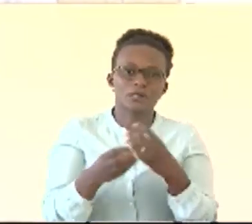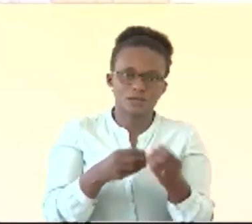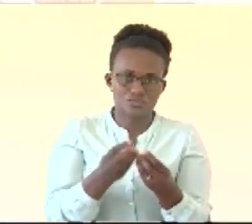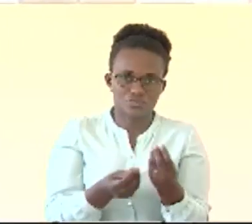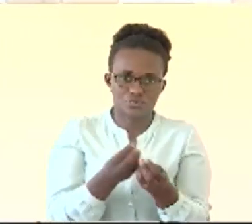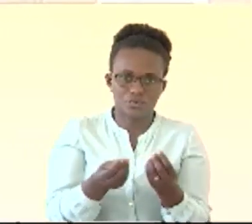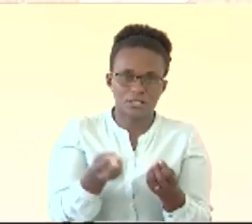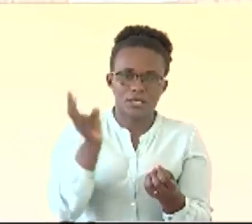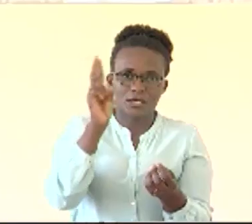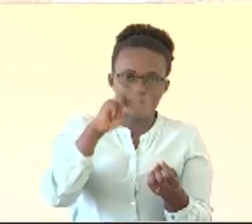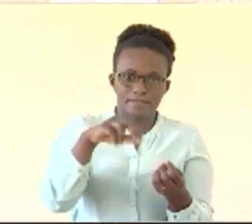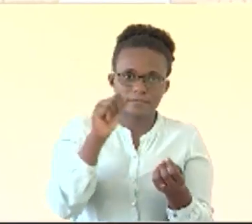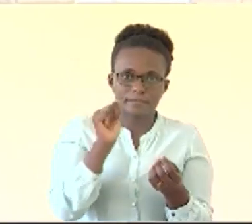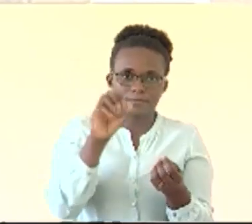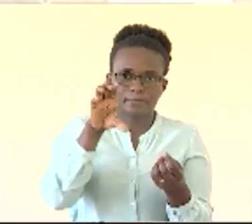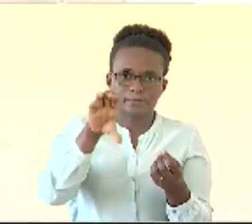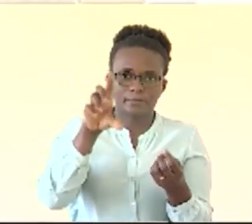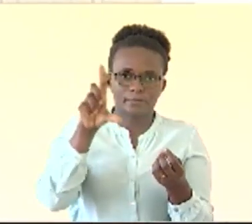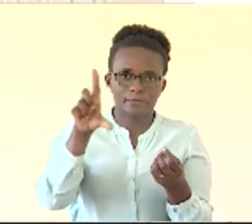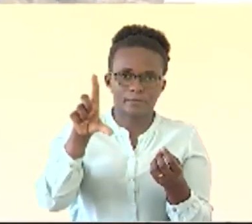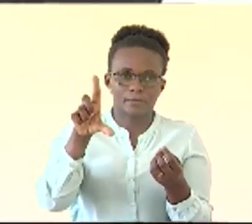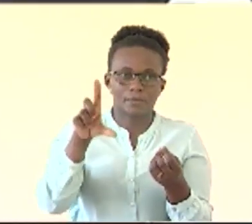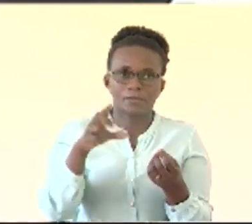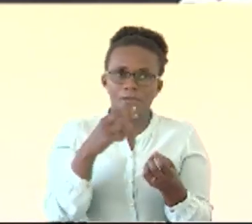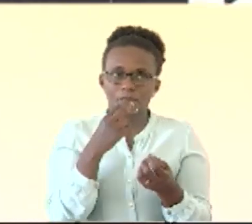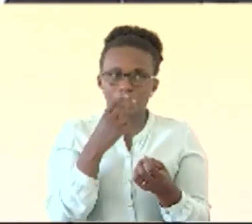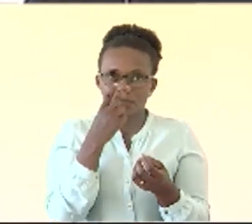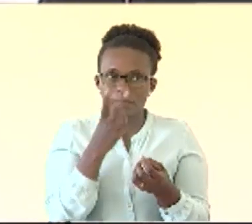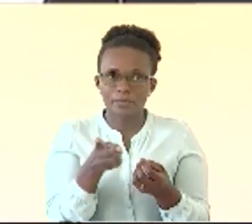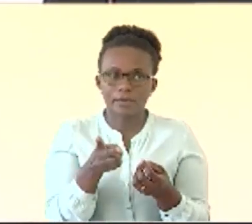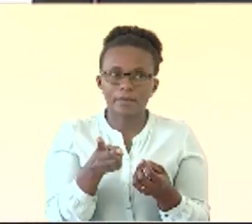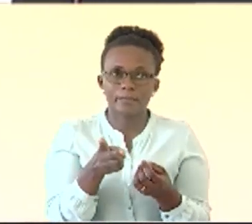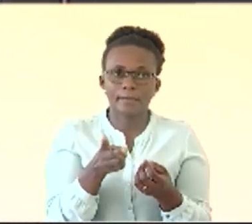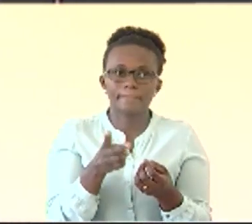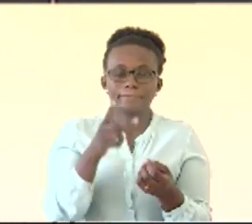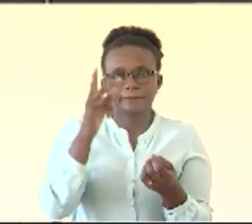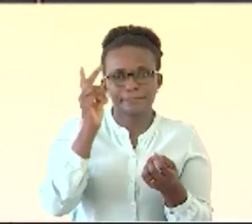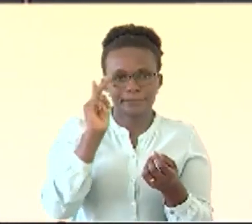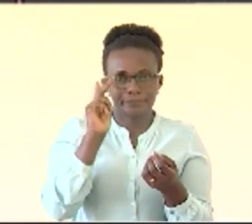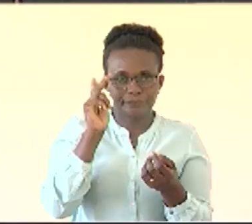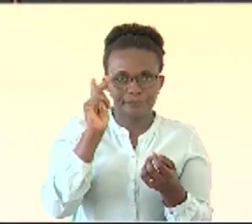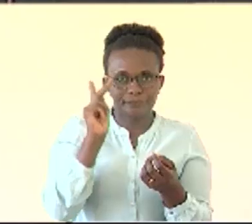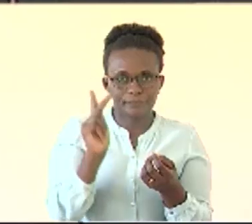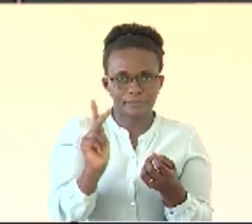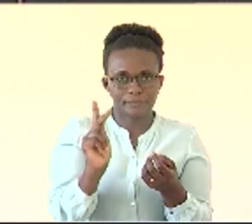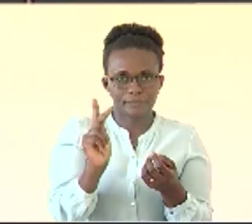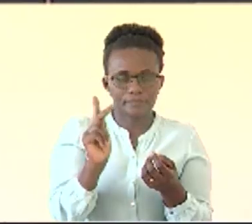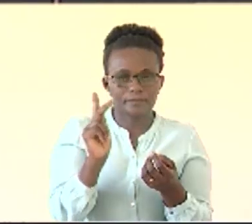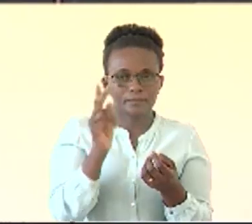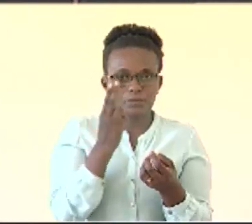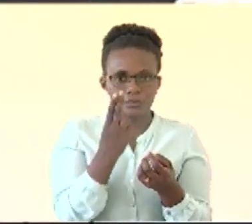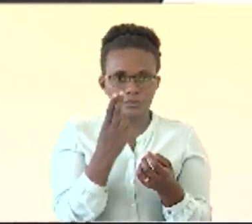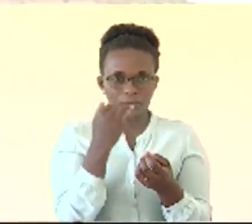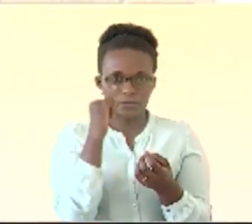solutions. This is potassium iodide. So we are also going to electrolyze potassium iodide